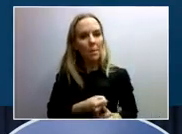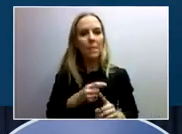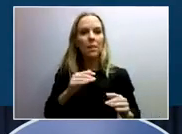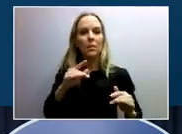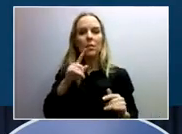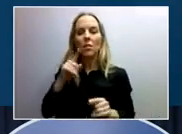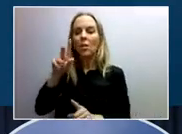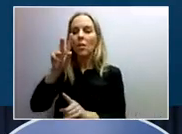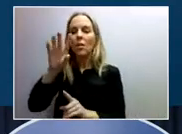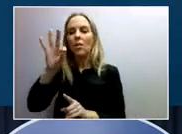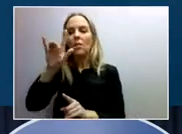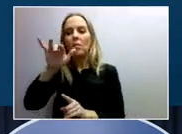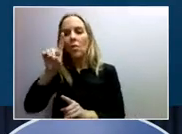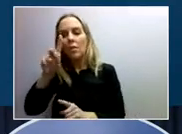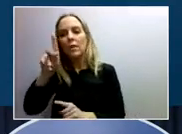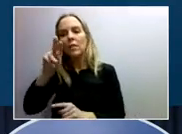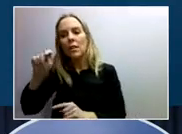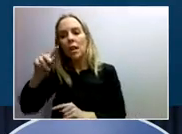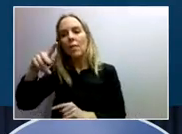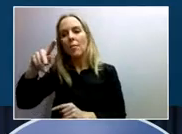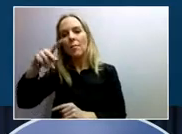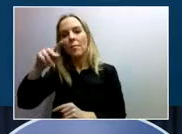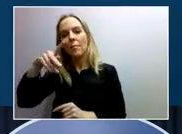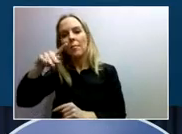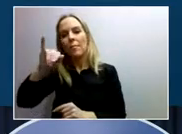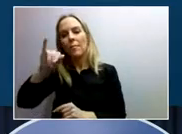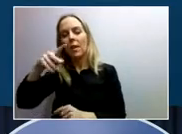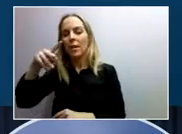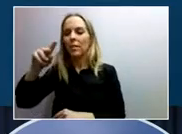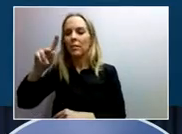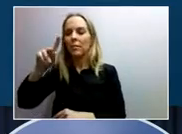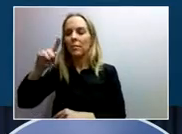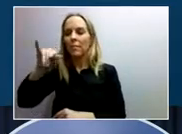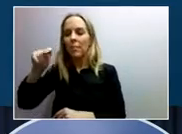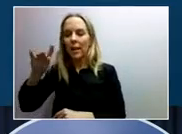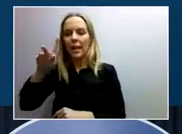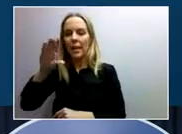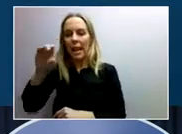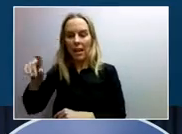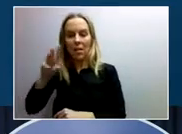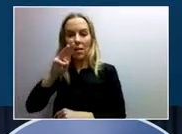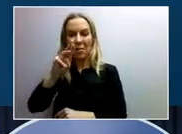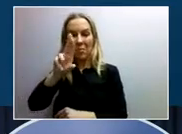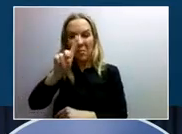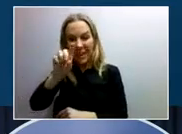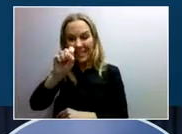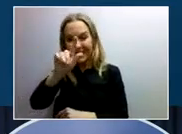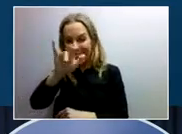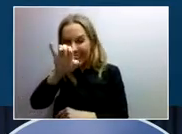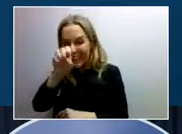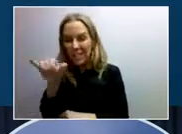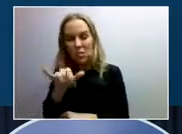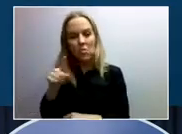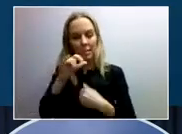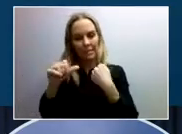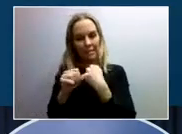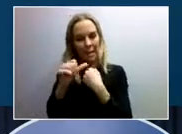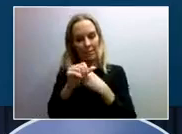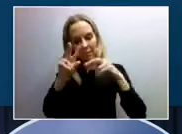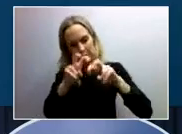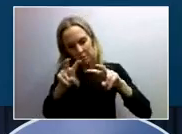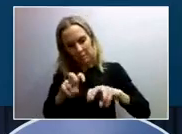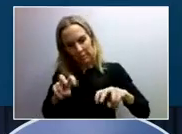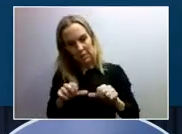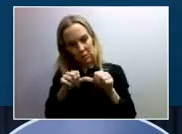and Pike counties. We also had mudslides across the Commonwealth. Damage assessments are ongoing, but let me just